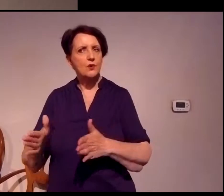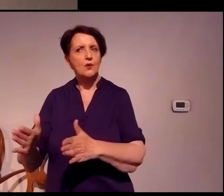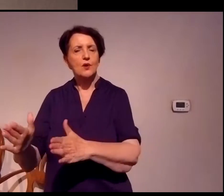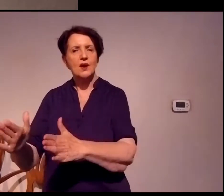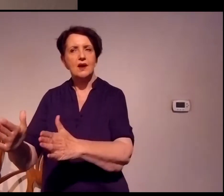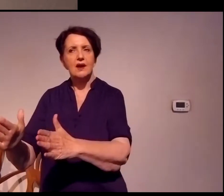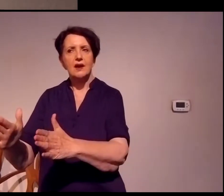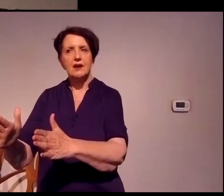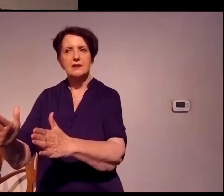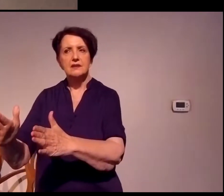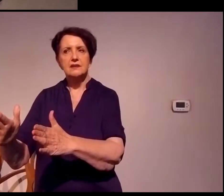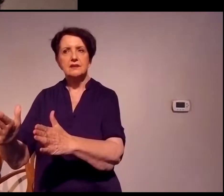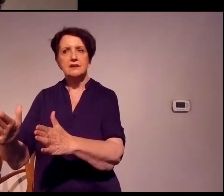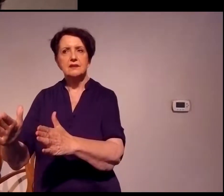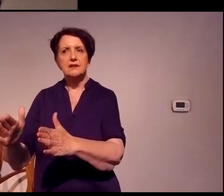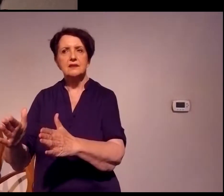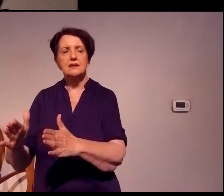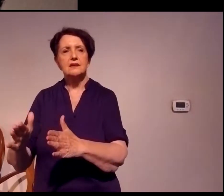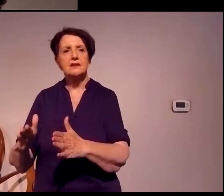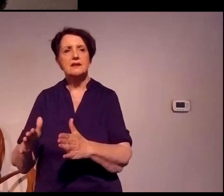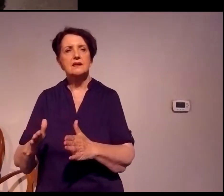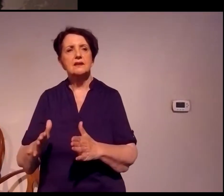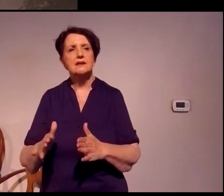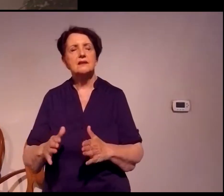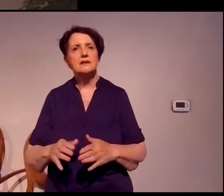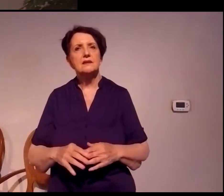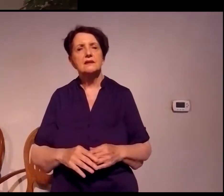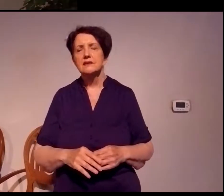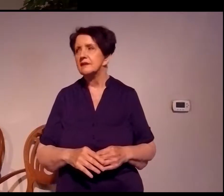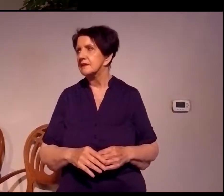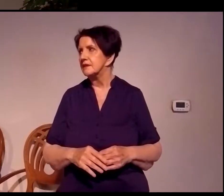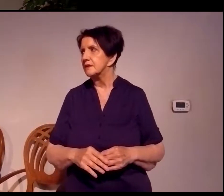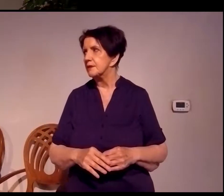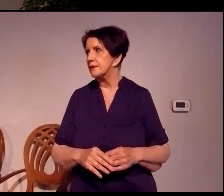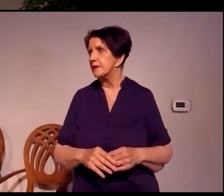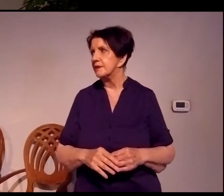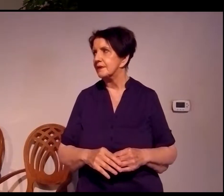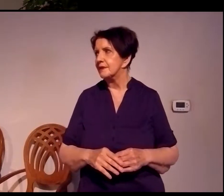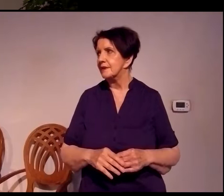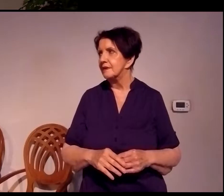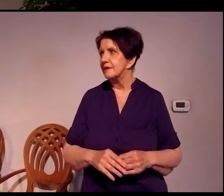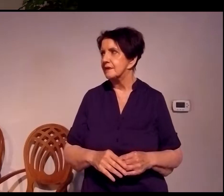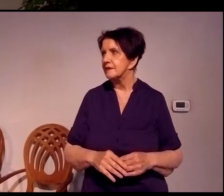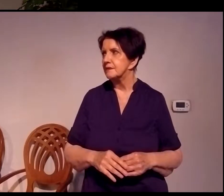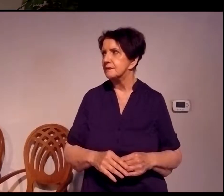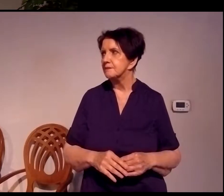Let faith be your sight.